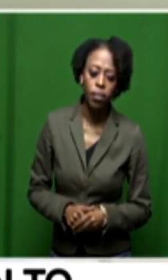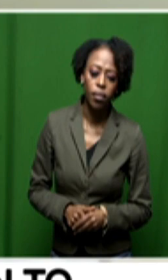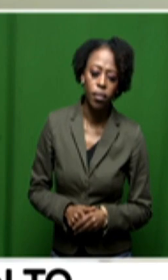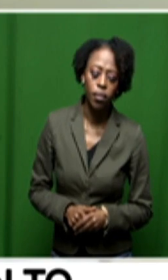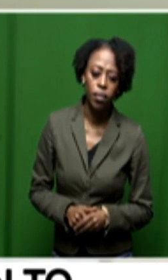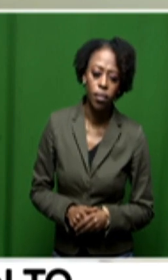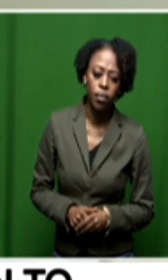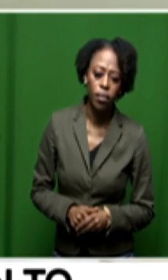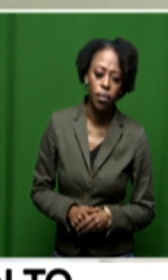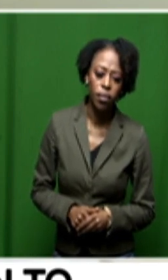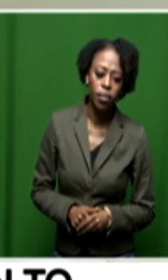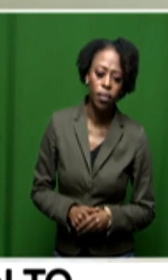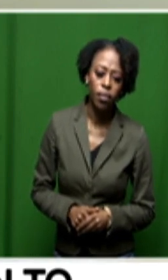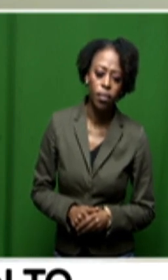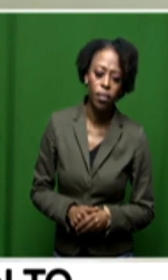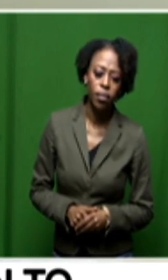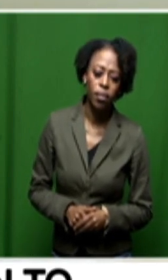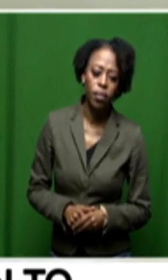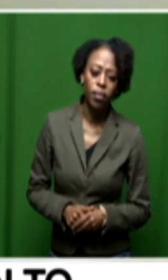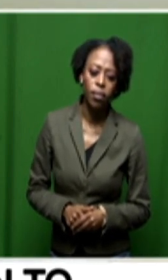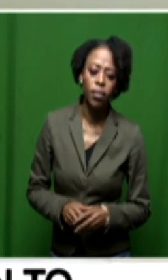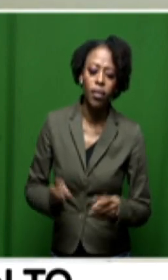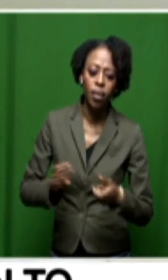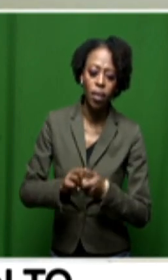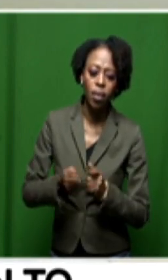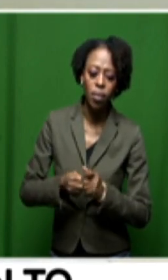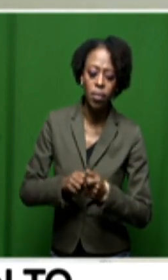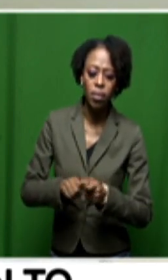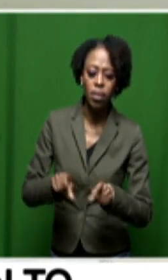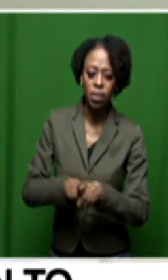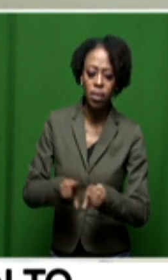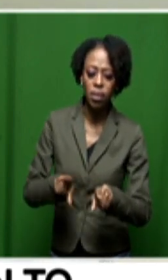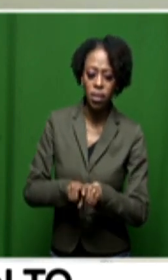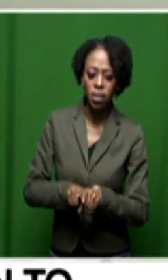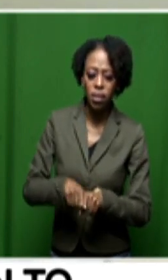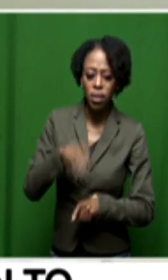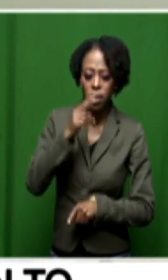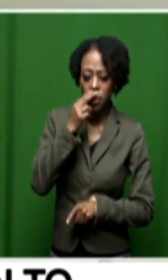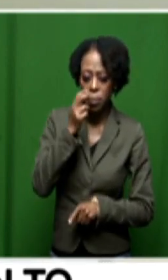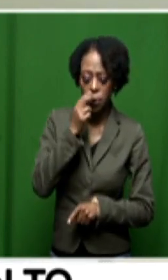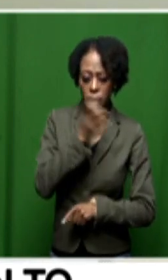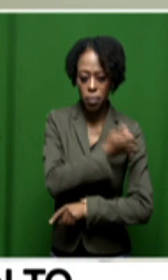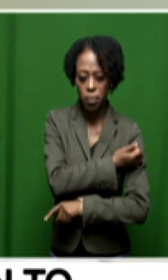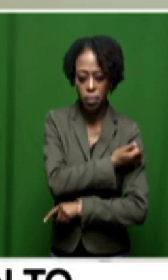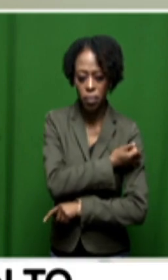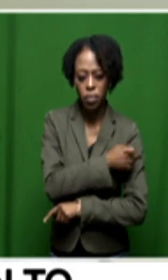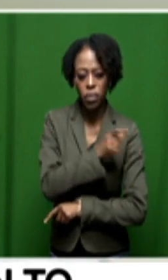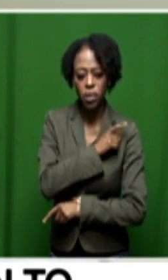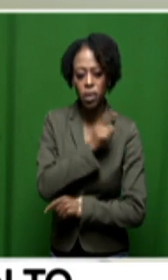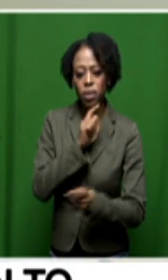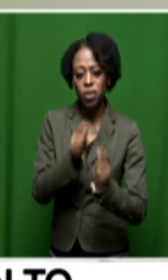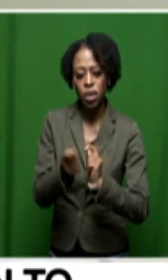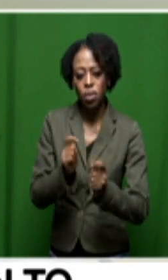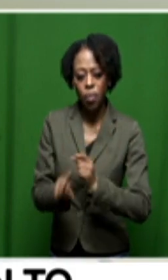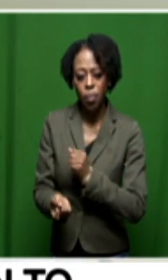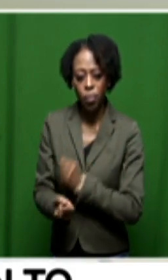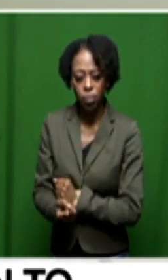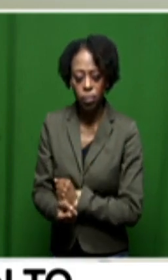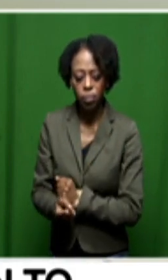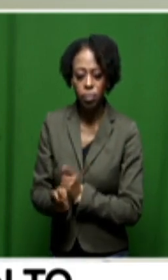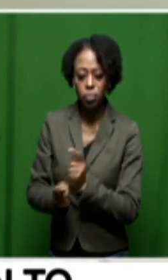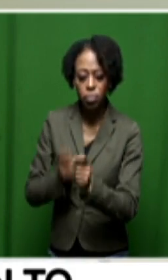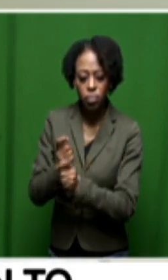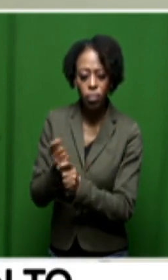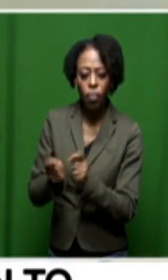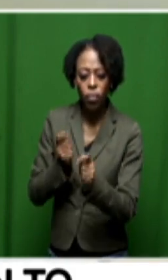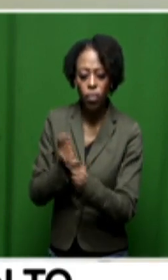creating this. The problem is similar to the influenza vaccine. Okay. As we've heard, that there's changes with the vaccine, mutations, as